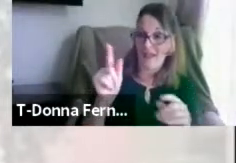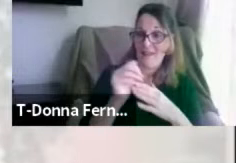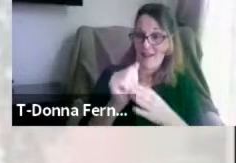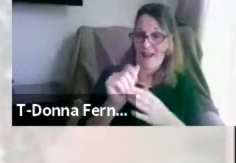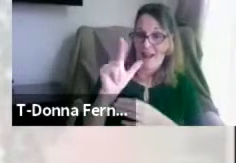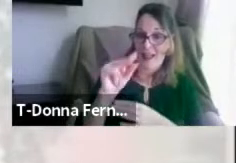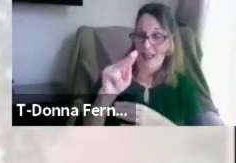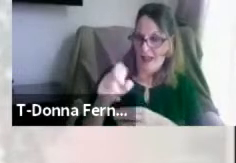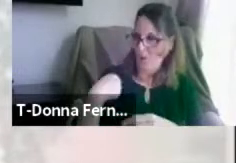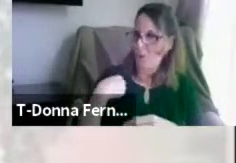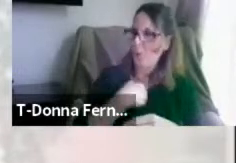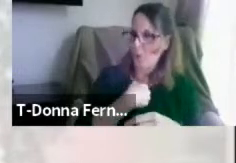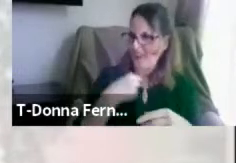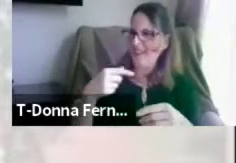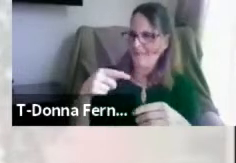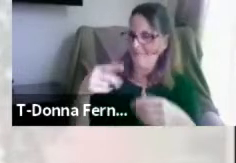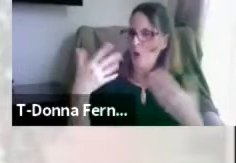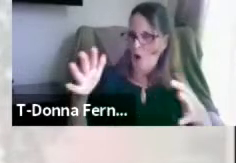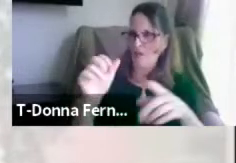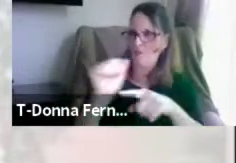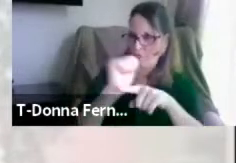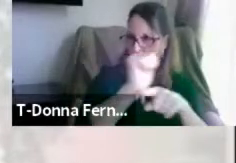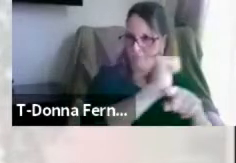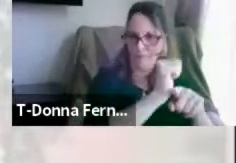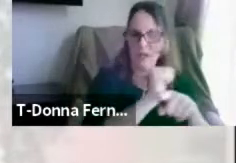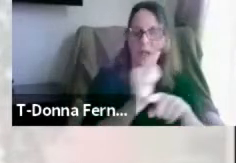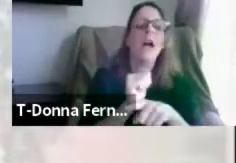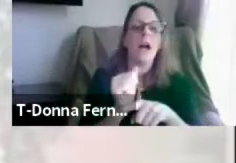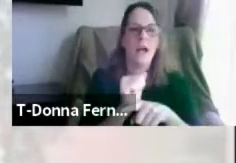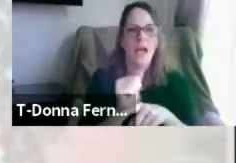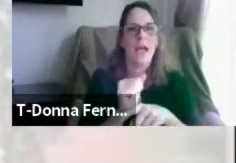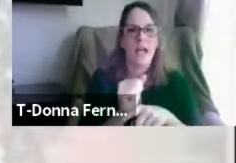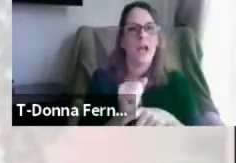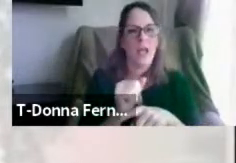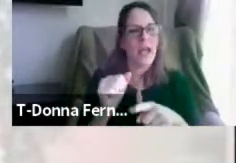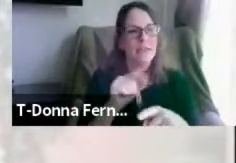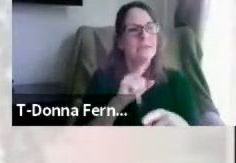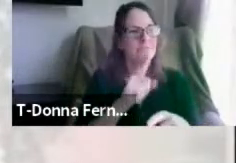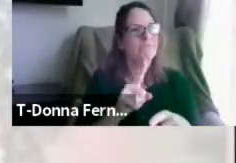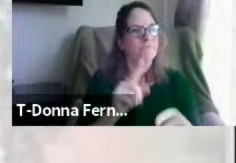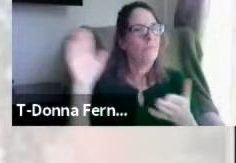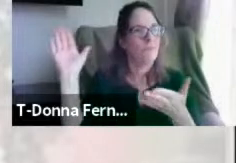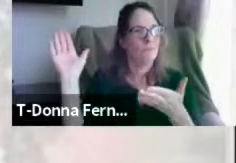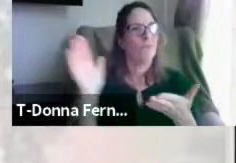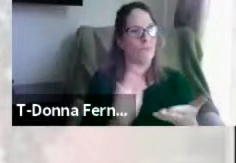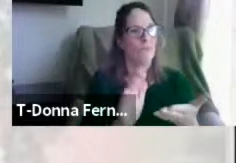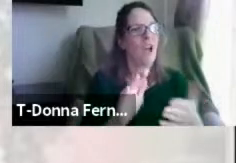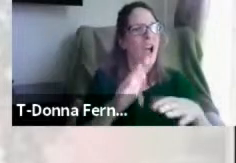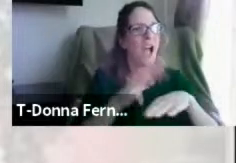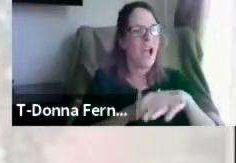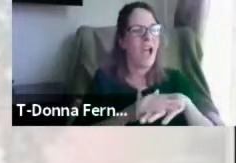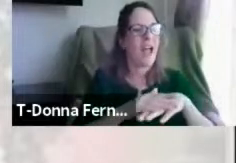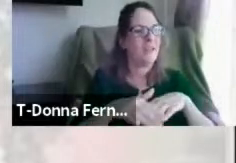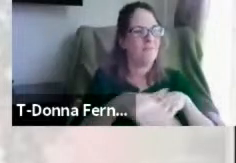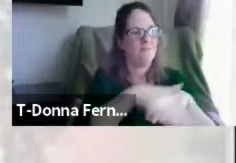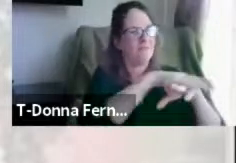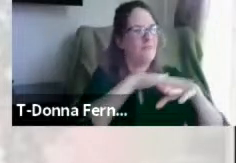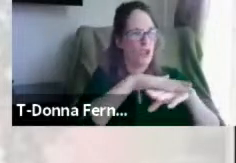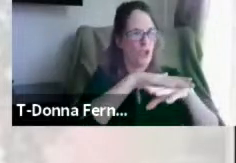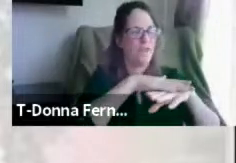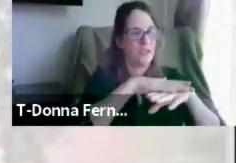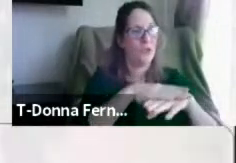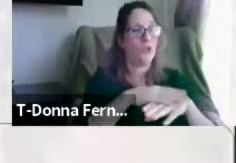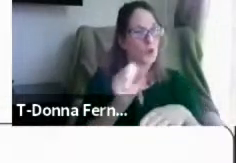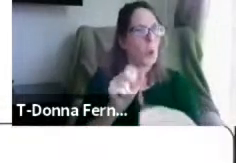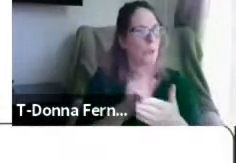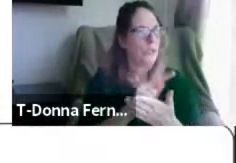being practiced by our kitchens was effective enough to reduce the pathogen count on surfaces. So kitchens